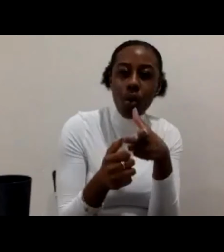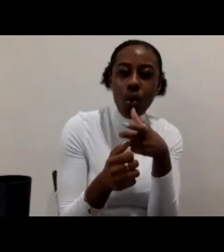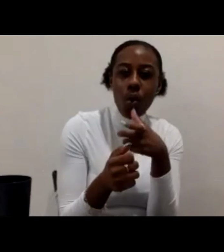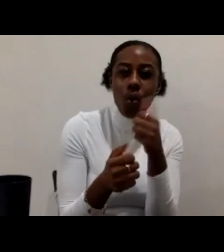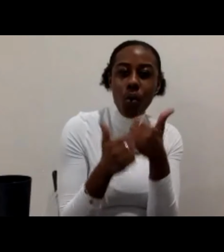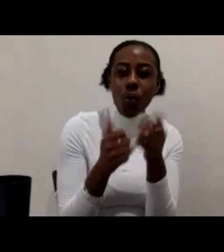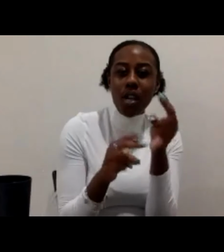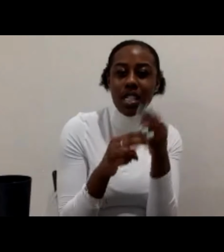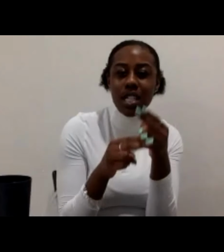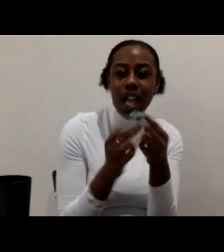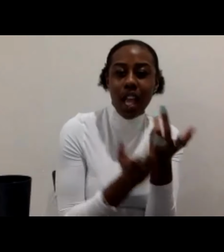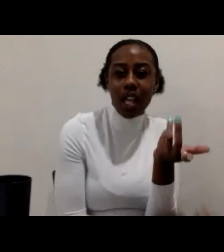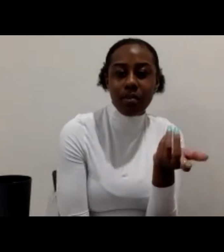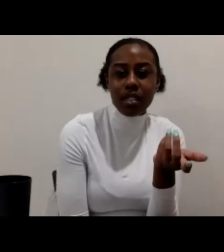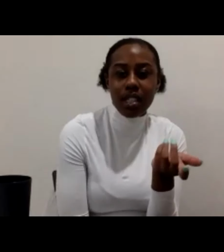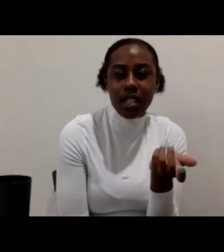Very